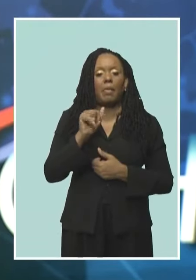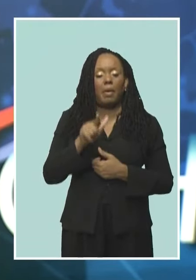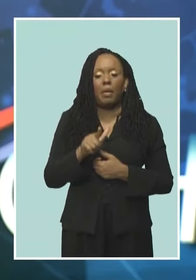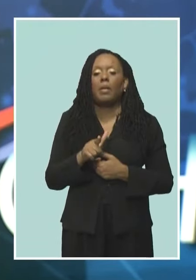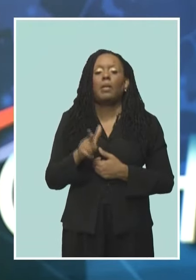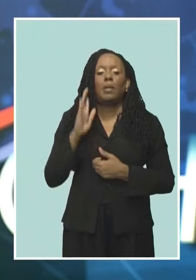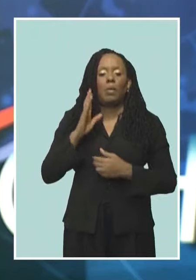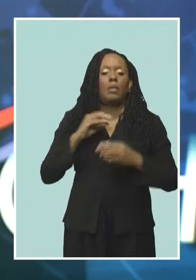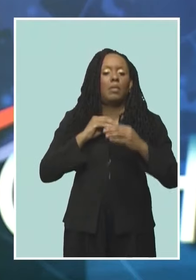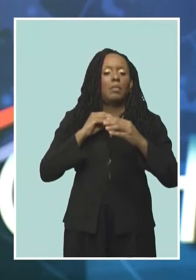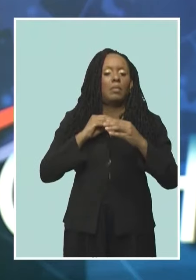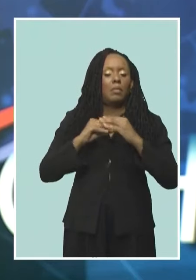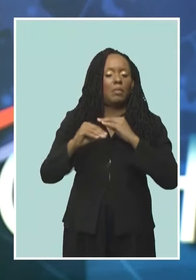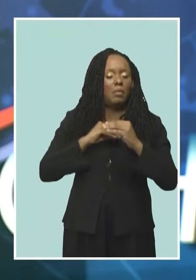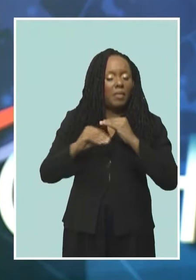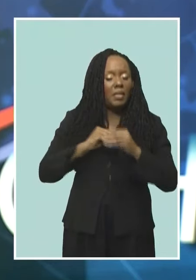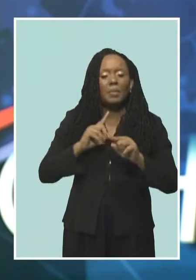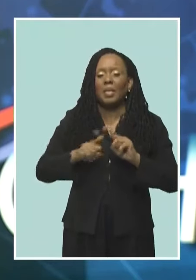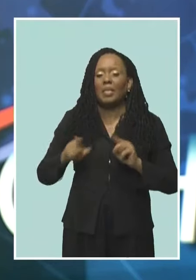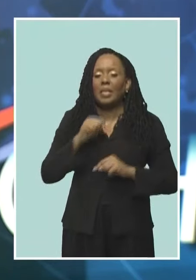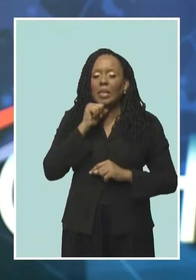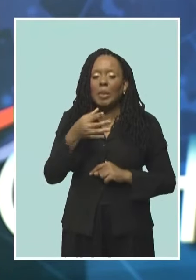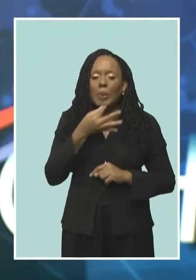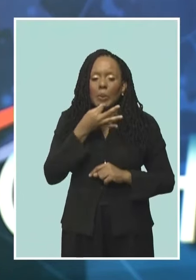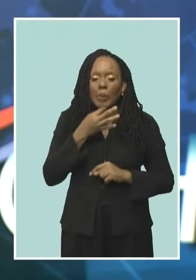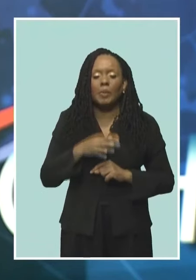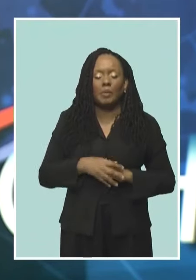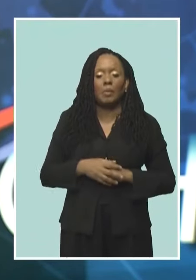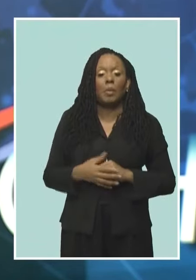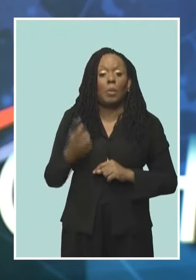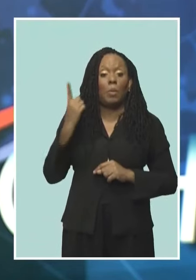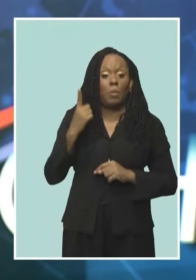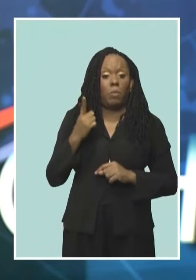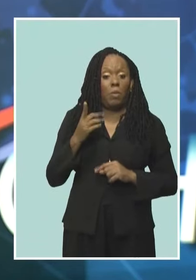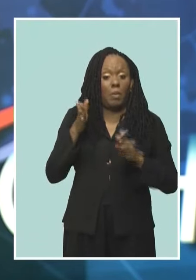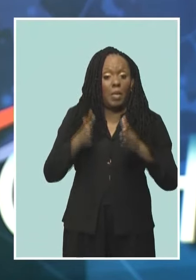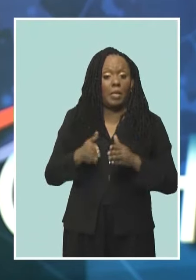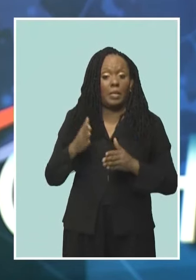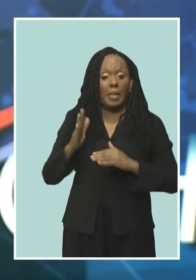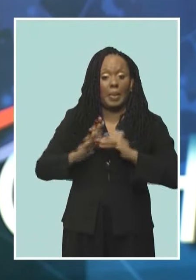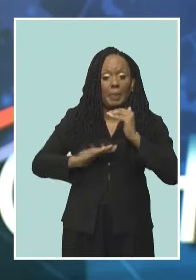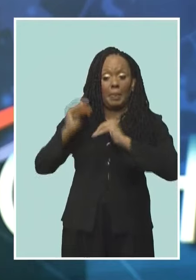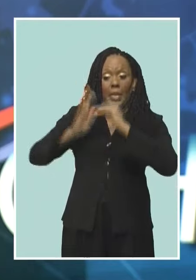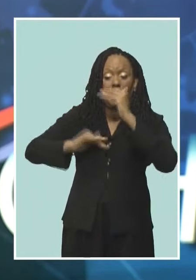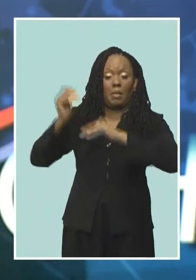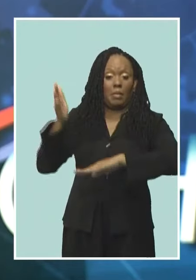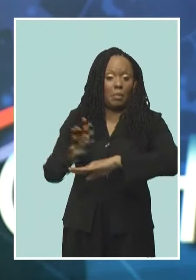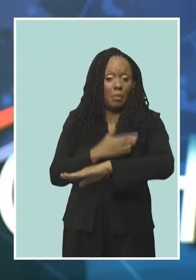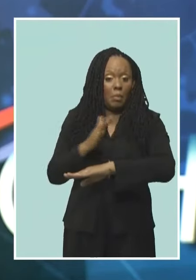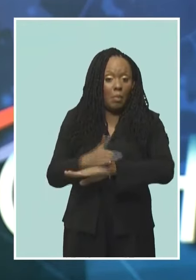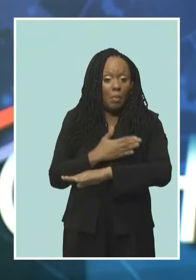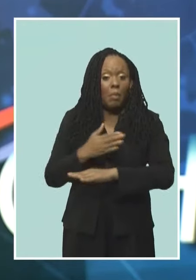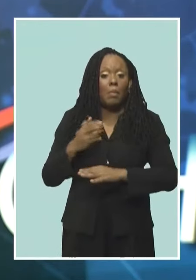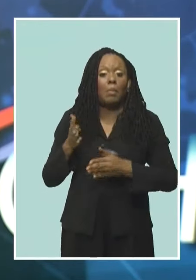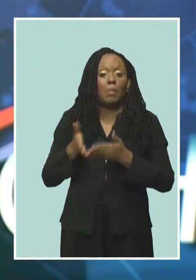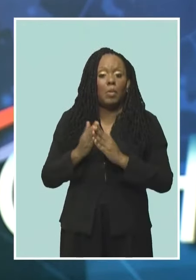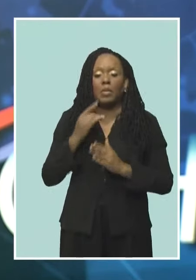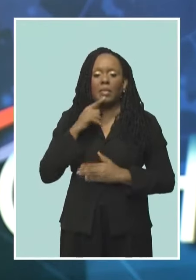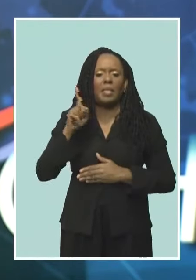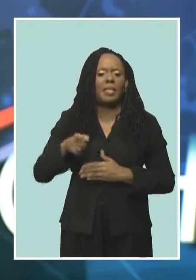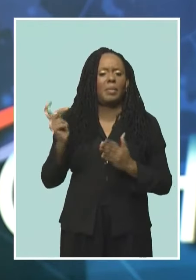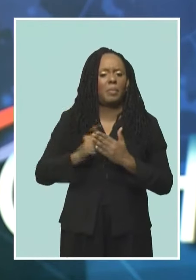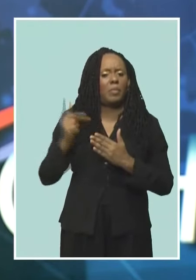those doing the work say it's not because of a lack of supplies. At least one boat builder is calling for a boat building program to be returned to